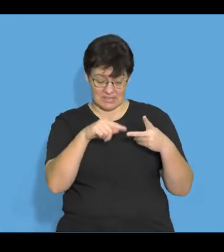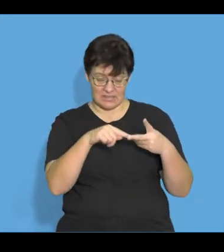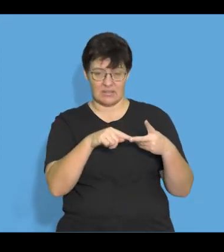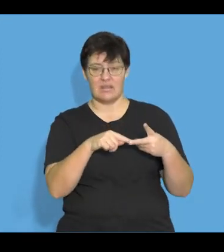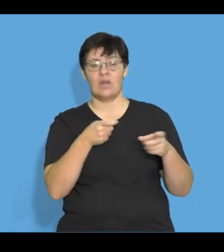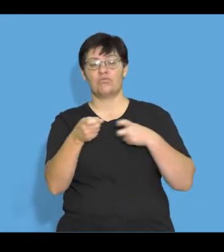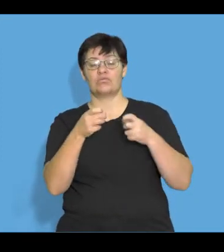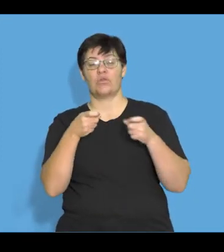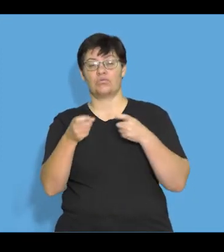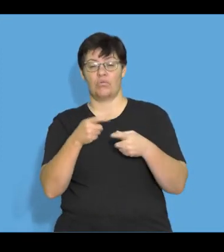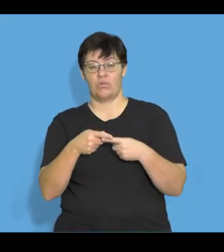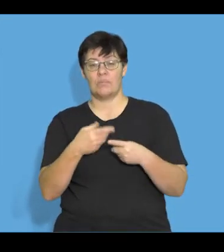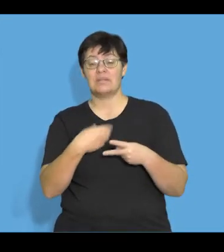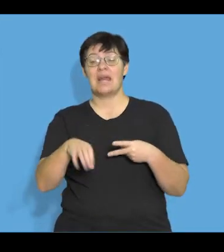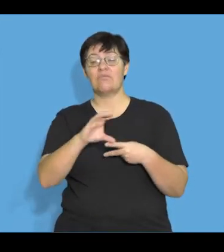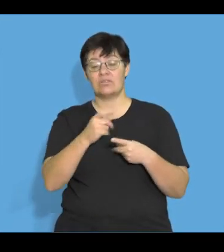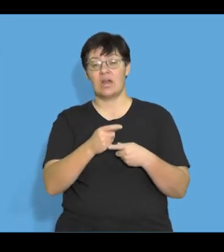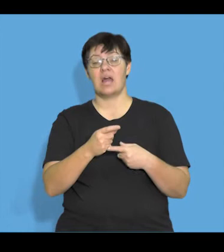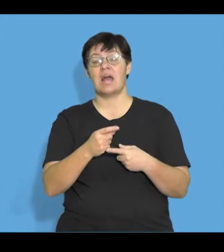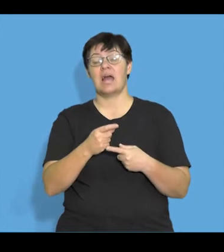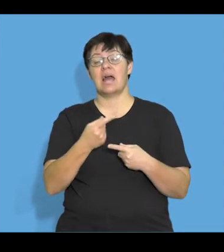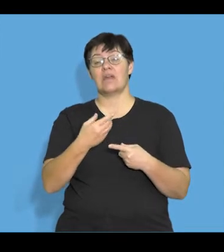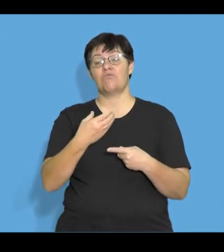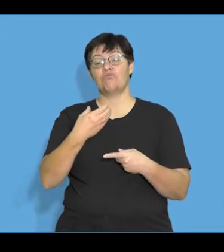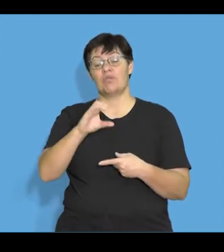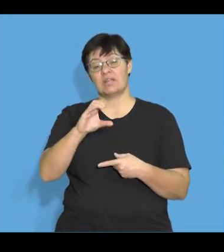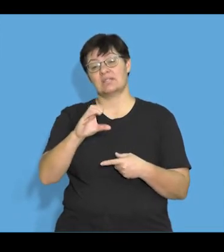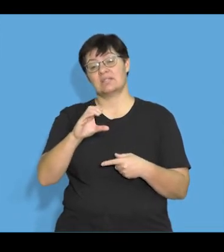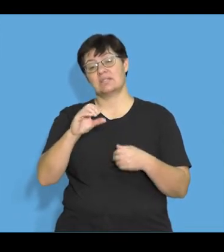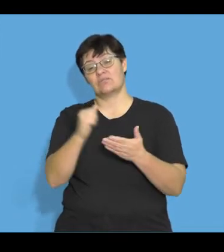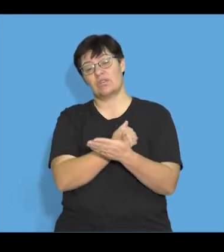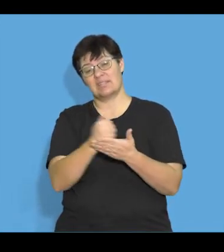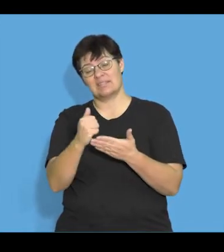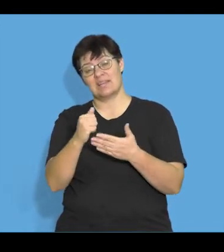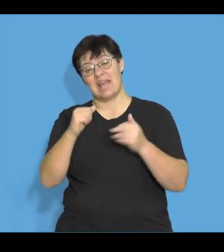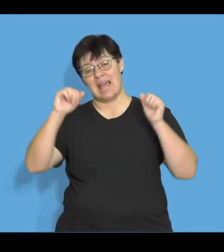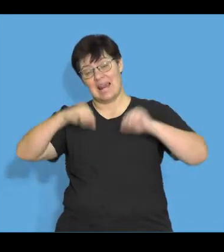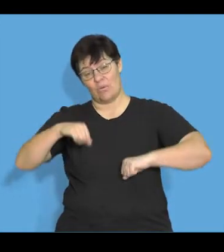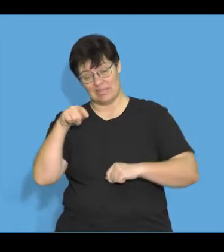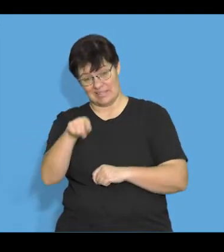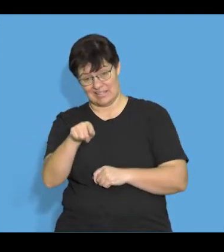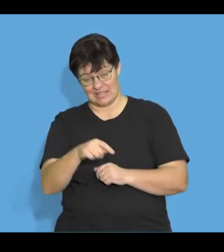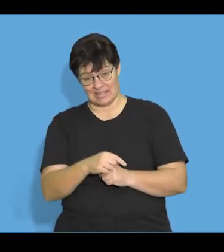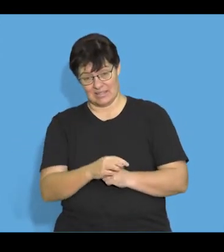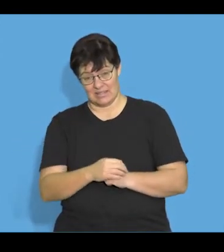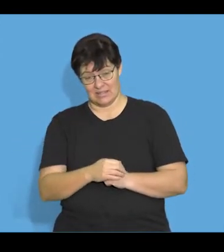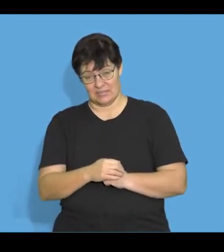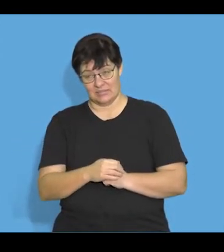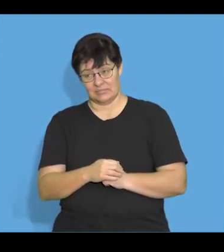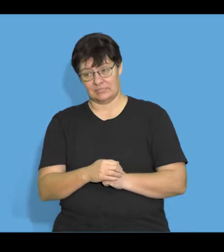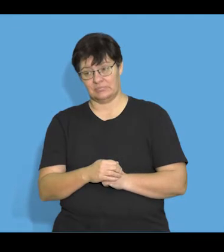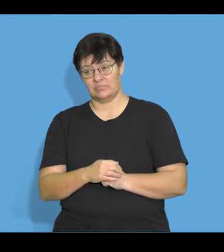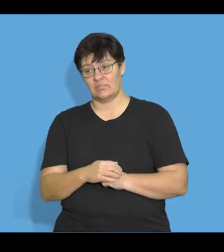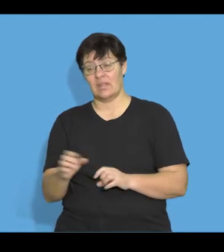your credit is creditors allowances. That is important. Okay? And clearly it